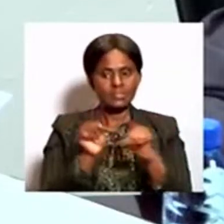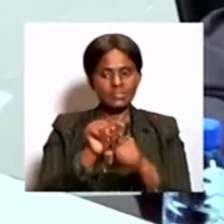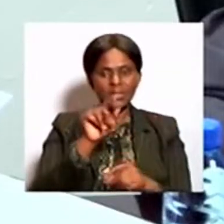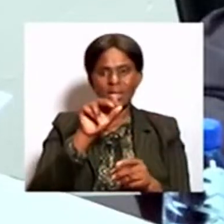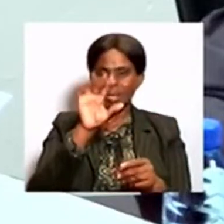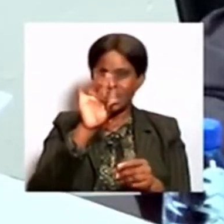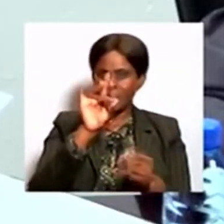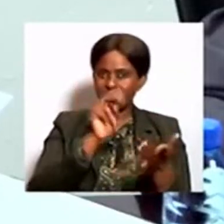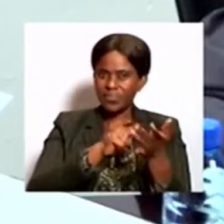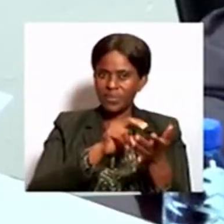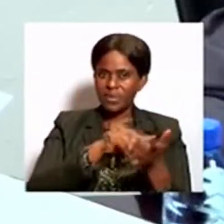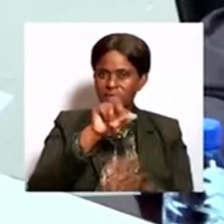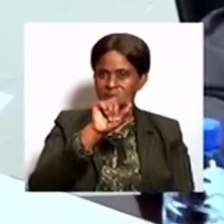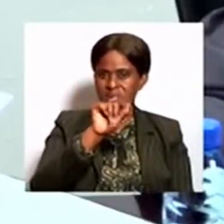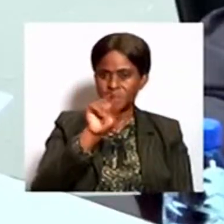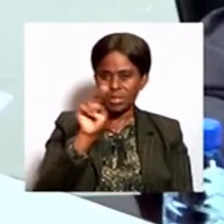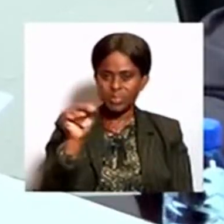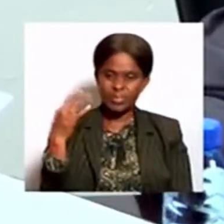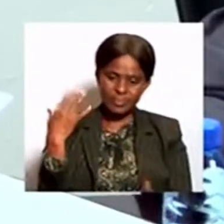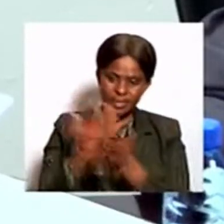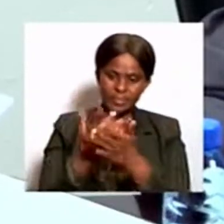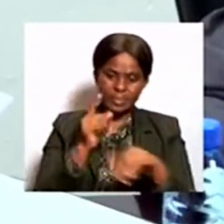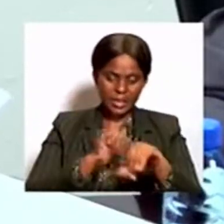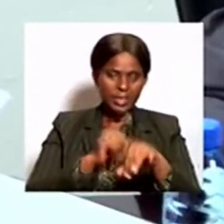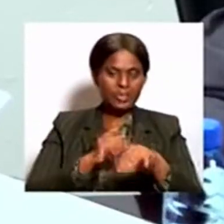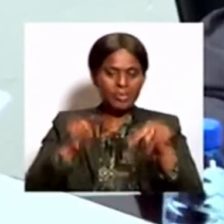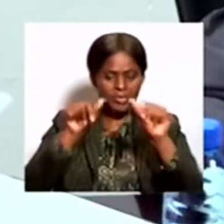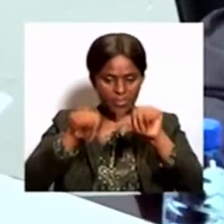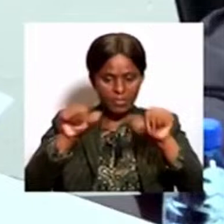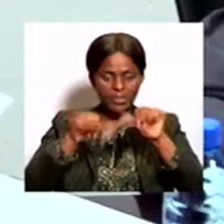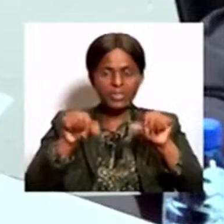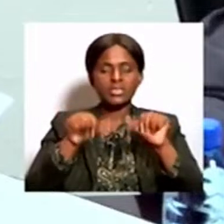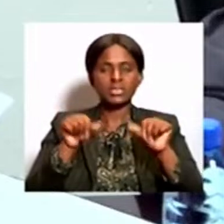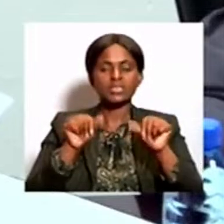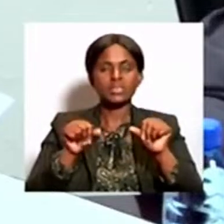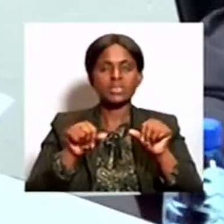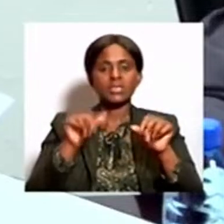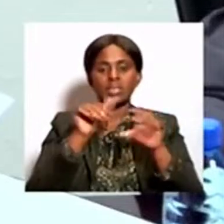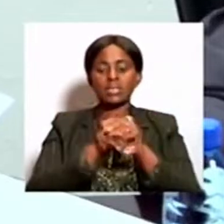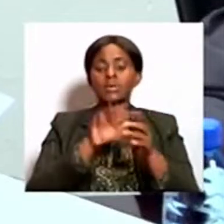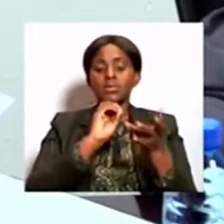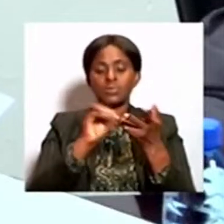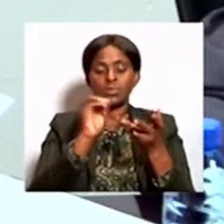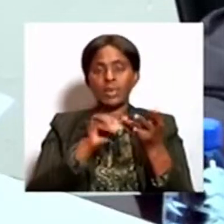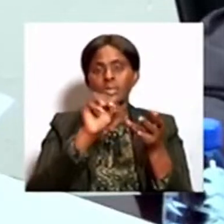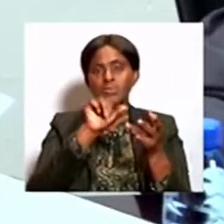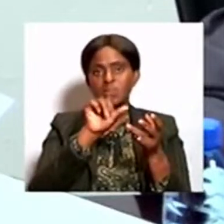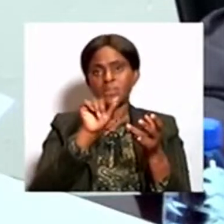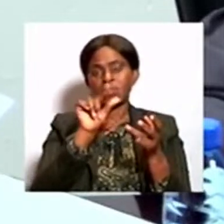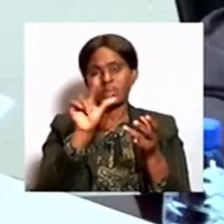2022 up to the time of audit in October 2023.